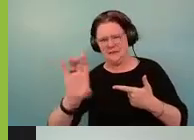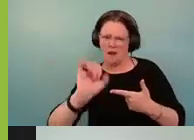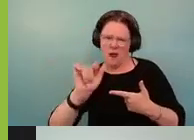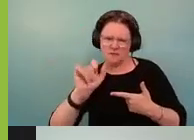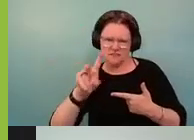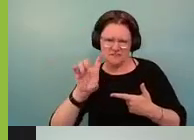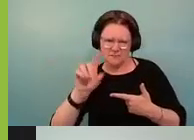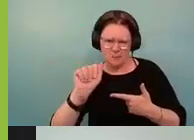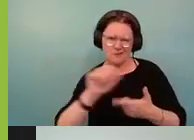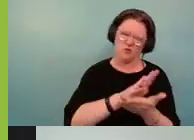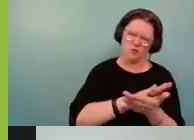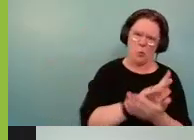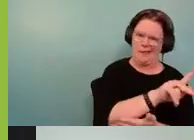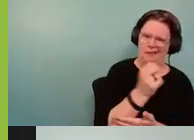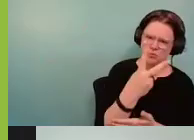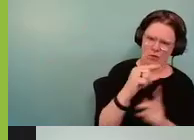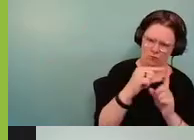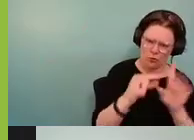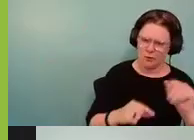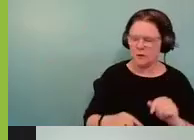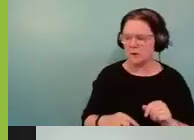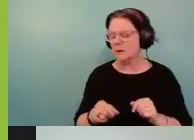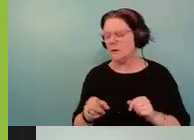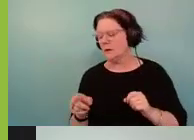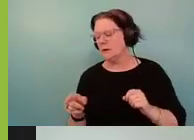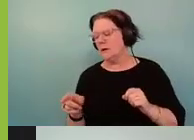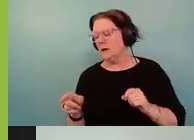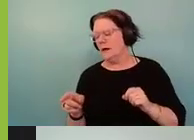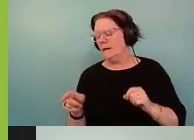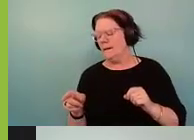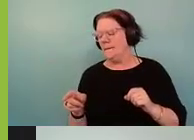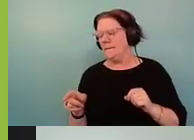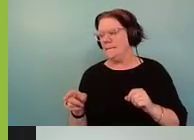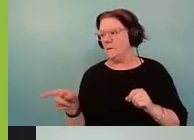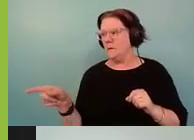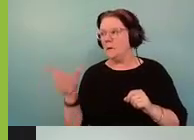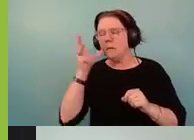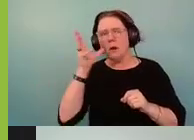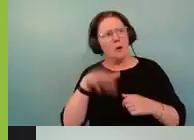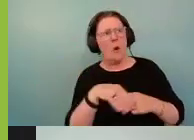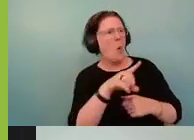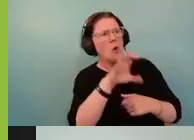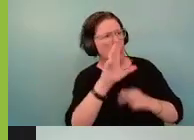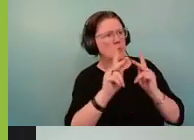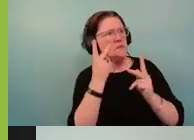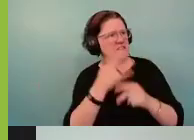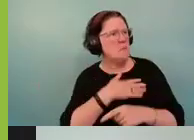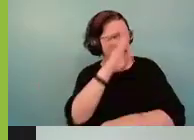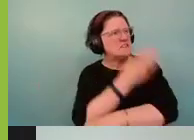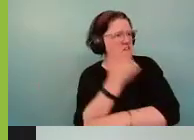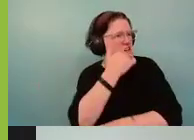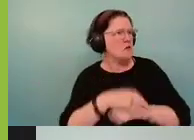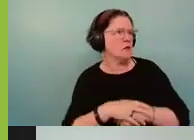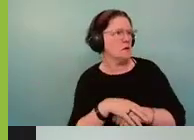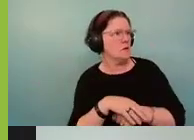school. Sometimes they use that wording instead. Um, and I will get numbers like, oh, 150 people have access